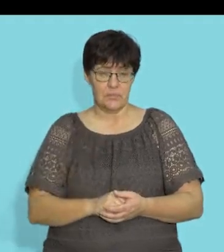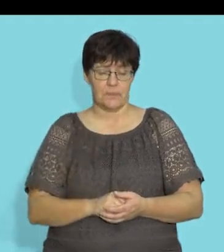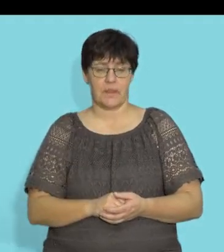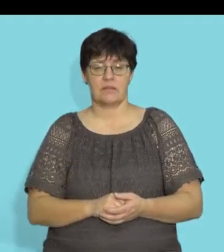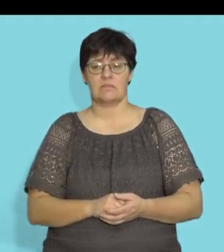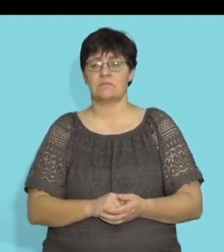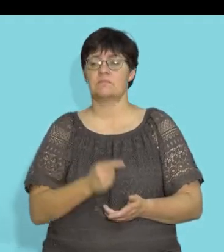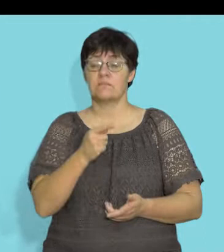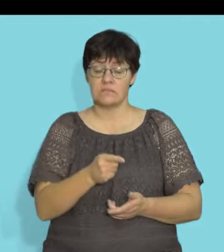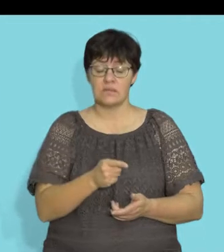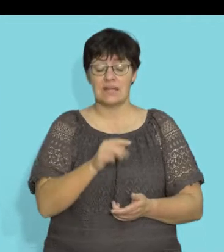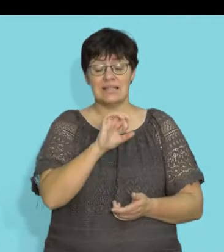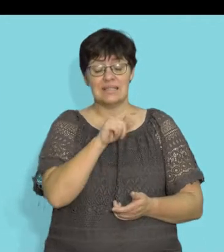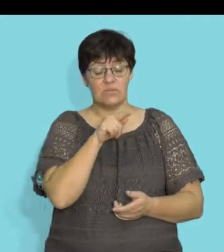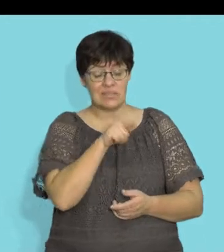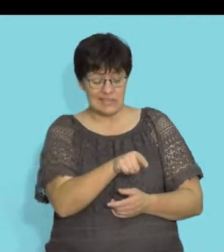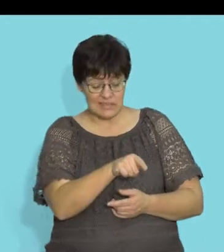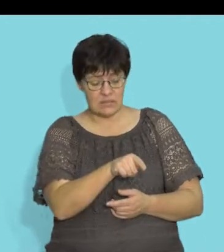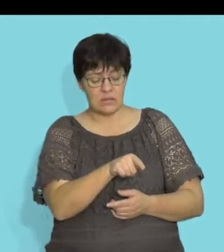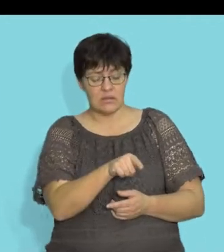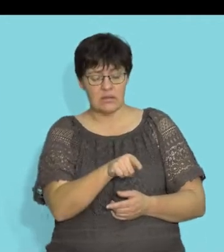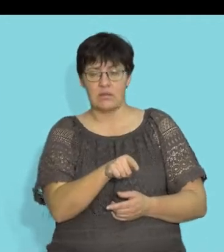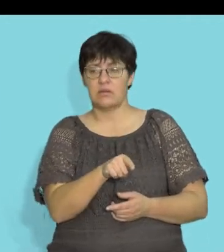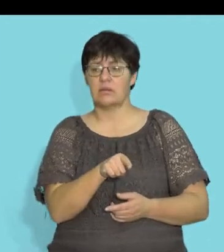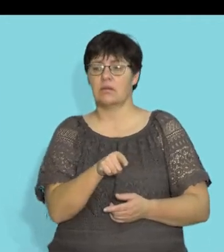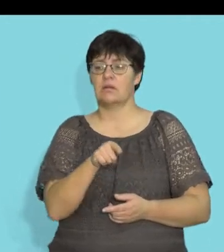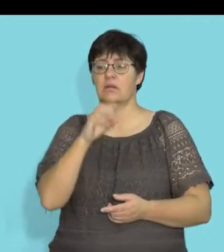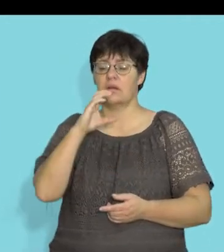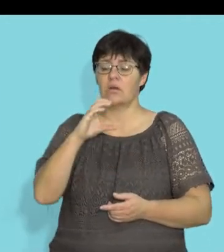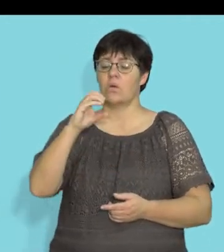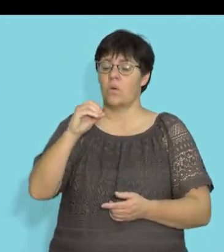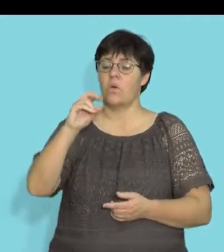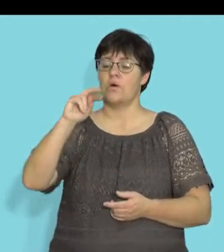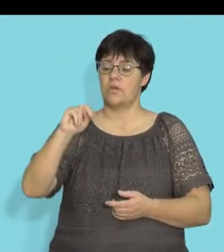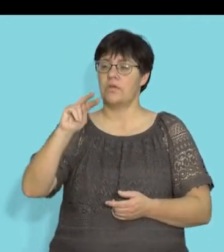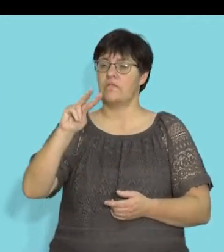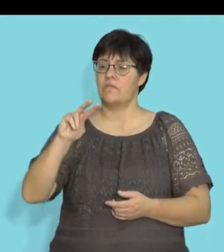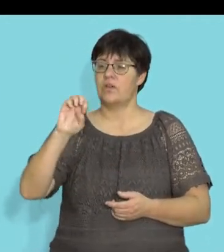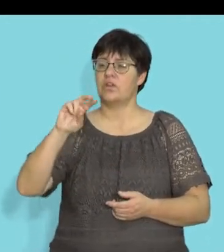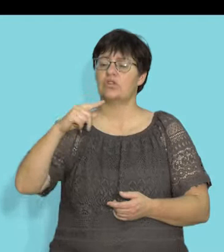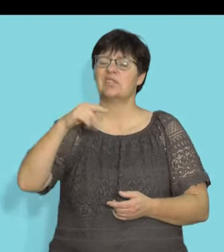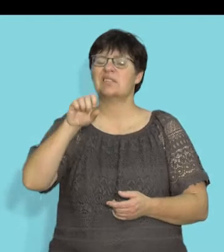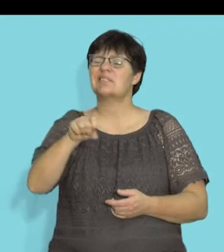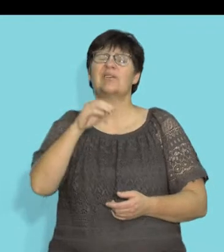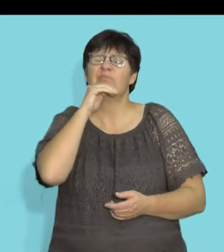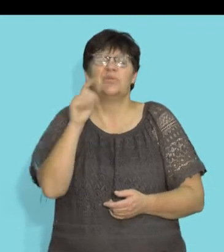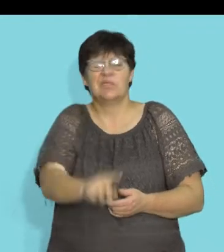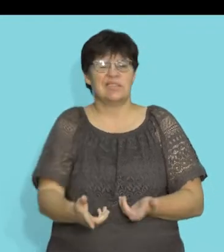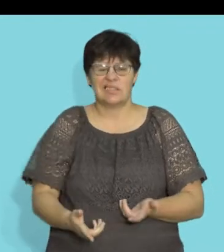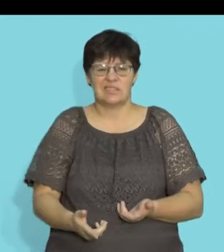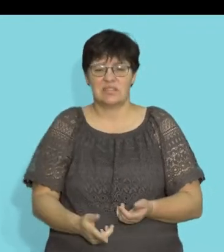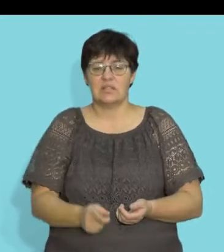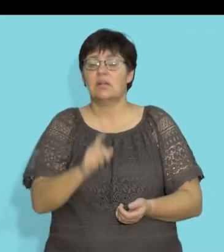converge. When a series converges, so this word is important, it means